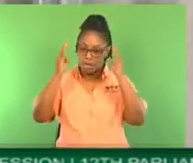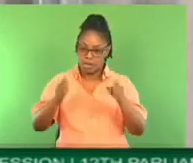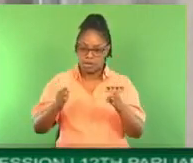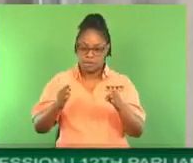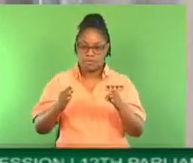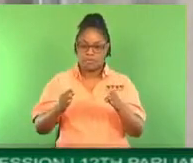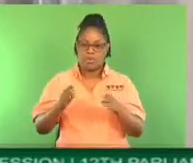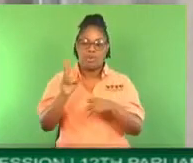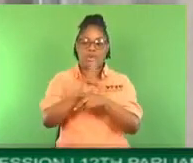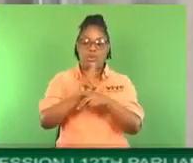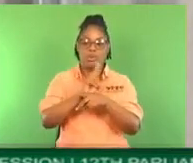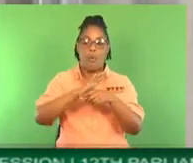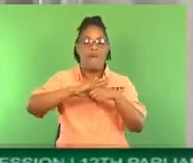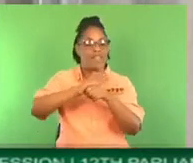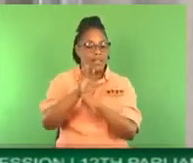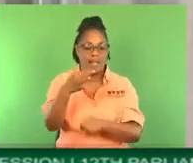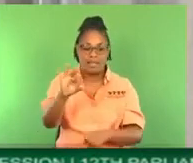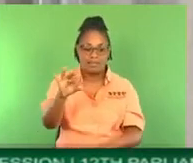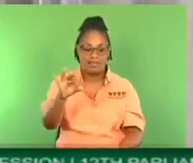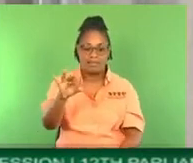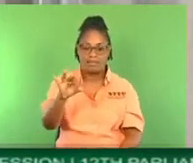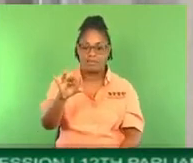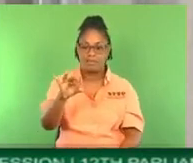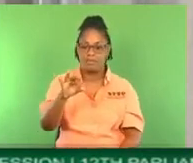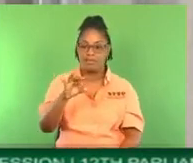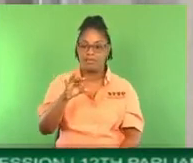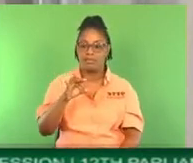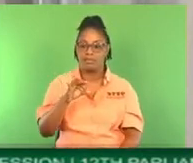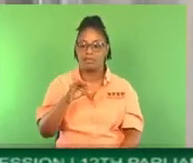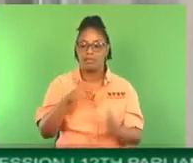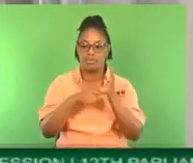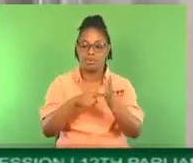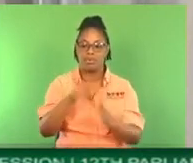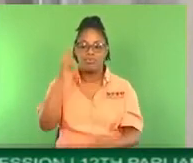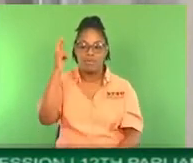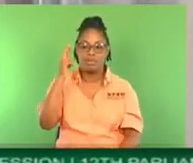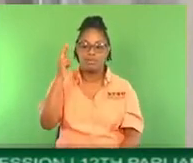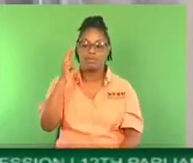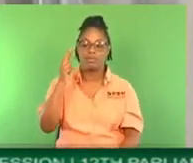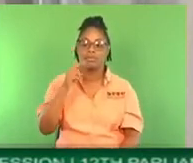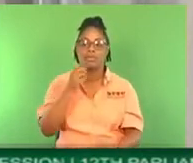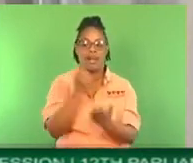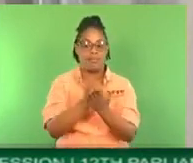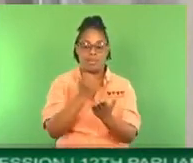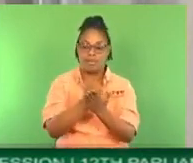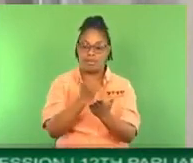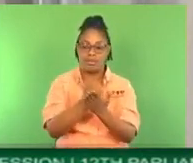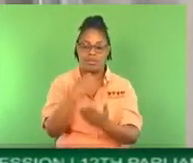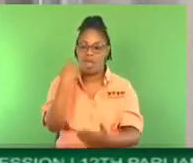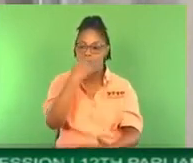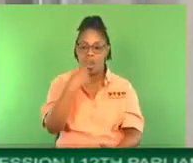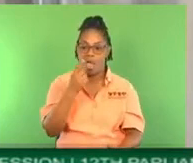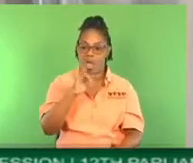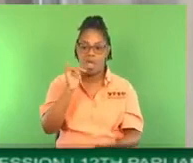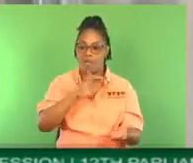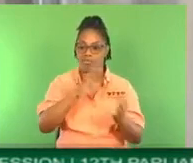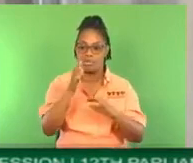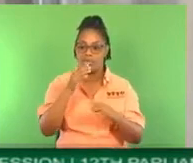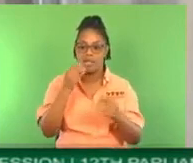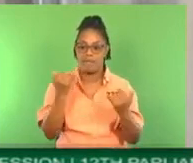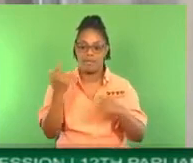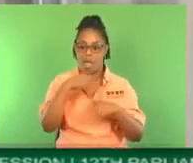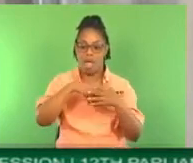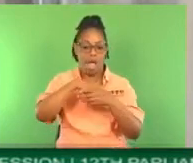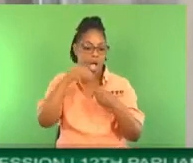the economy and even the health sector has been in shambles. However, now that we have come out of the pandemic, the question to